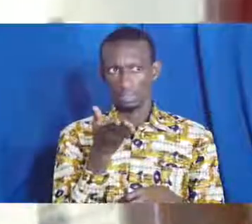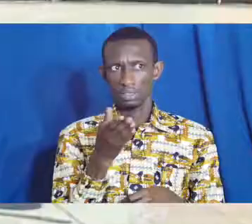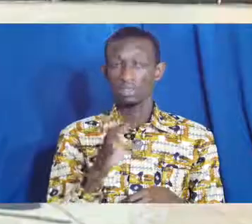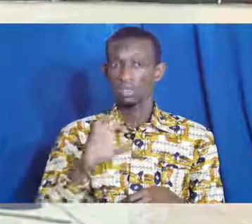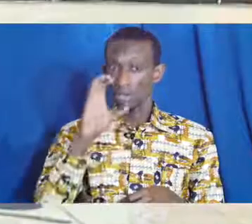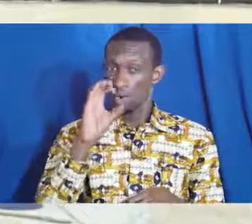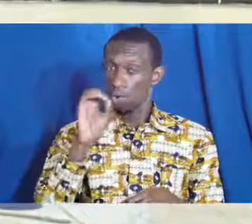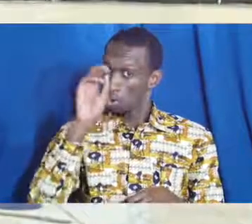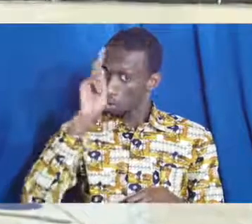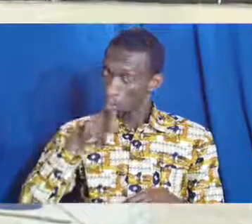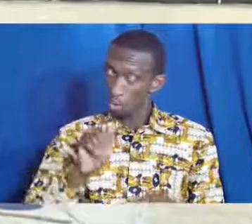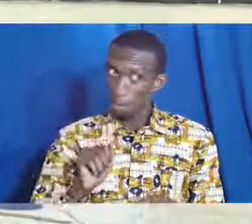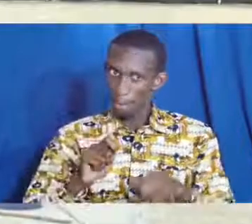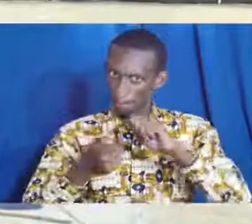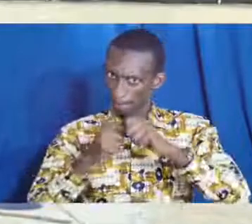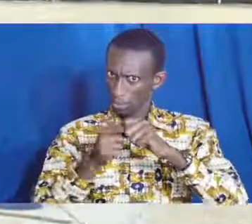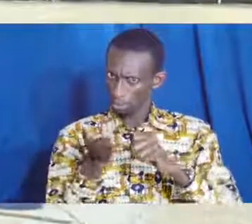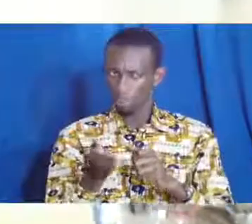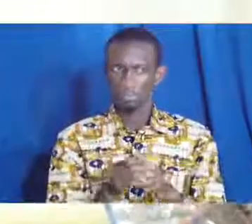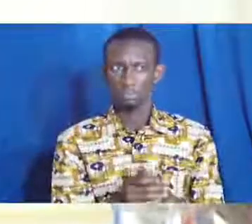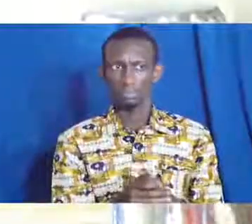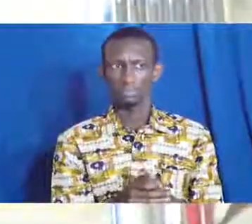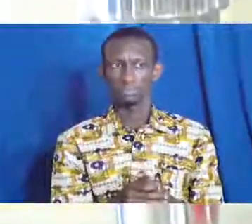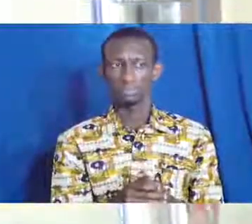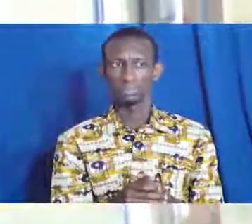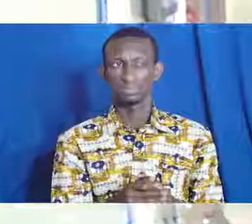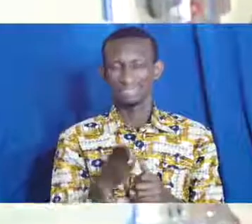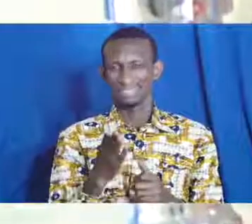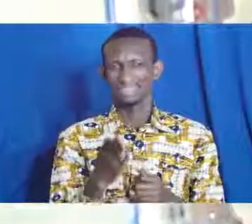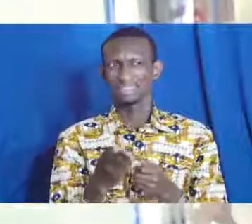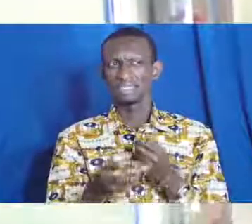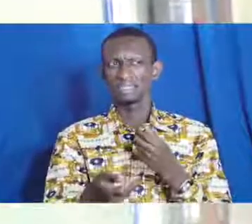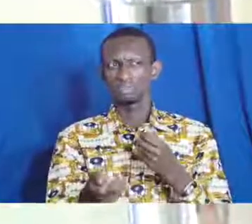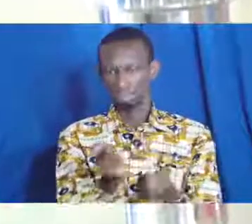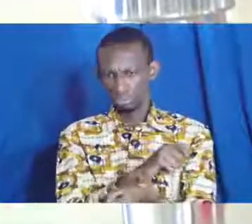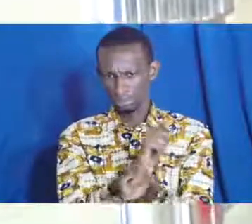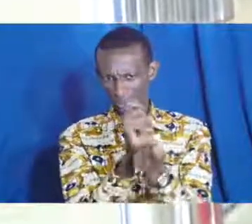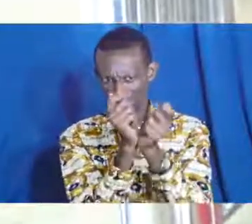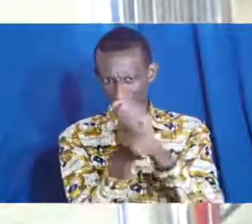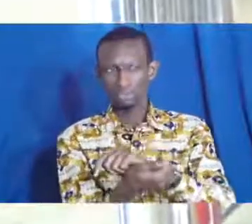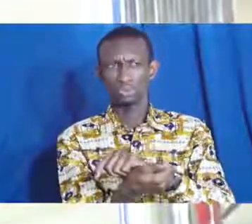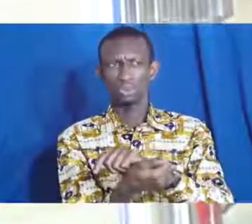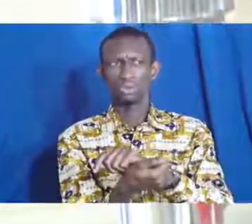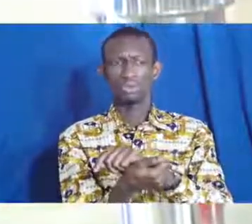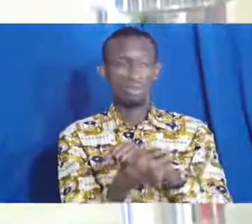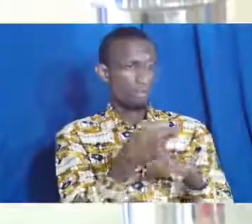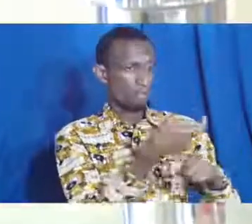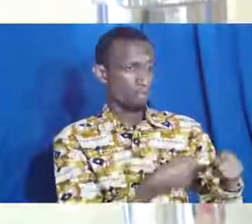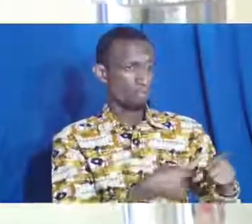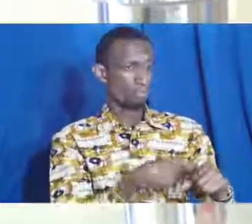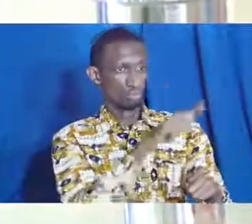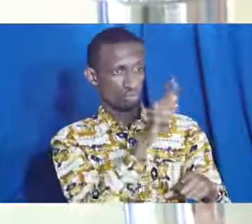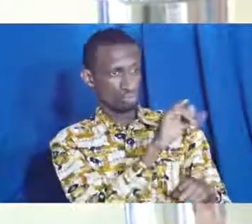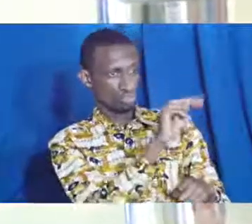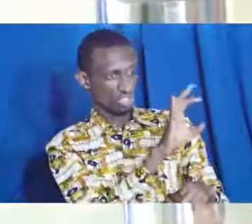metal is depositing on here. So it is changing from zinc into the copper. That is the